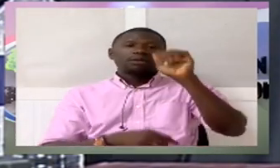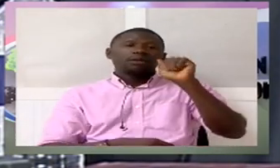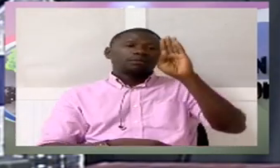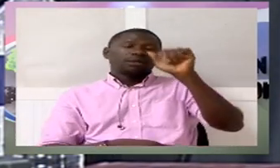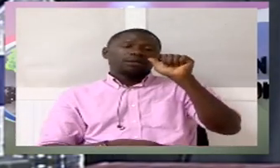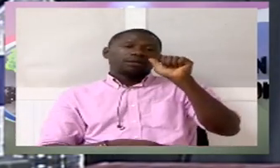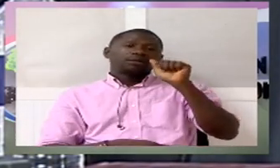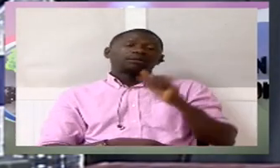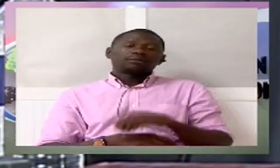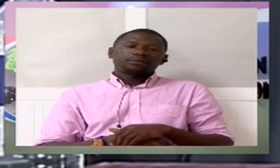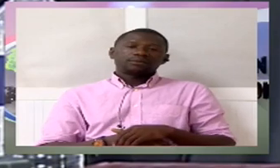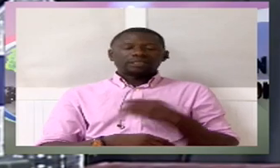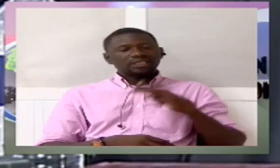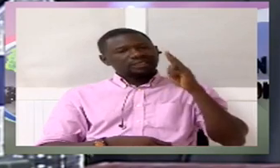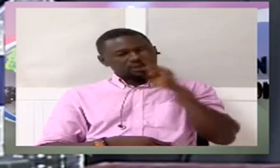to try